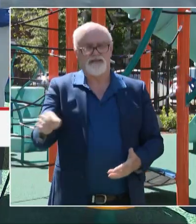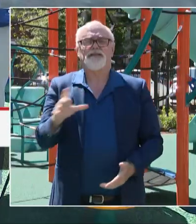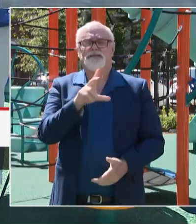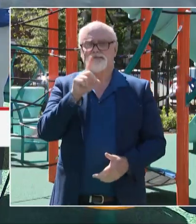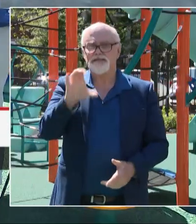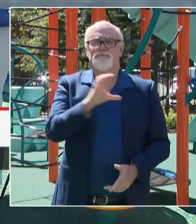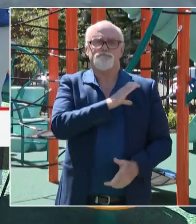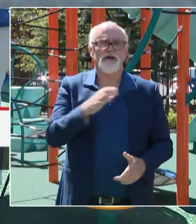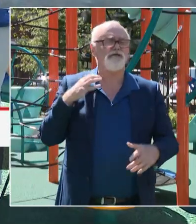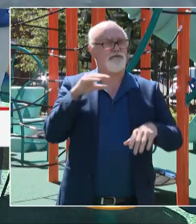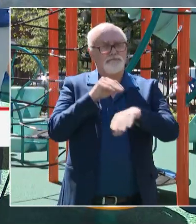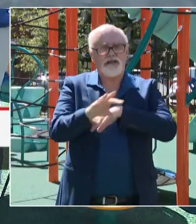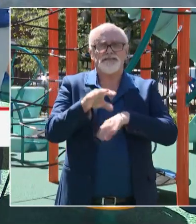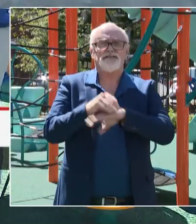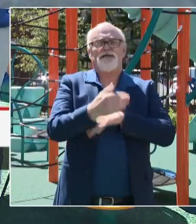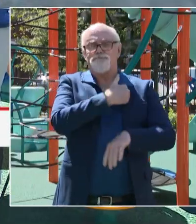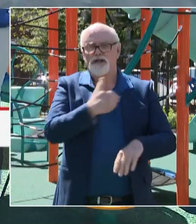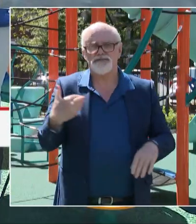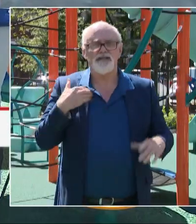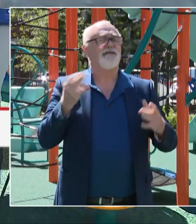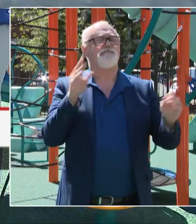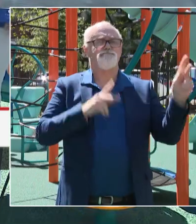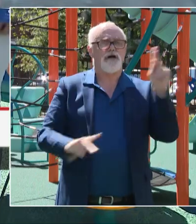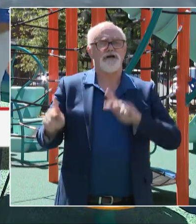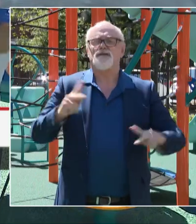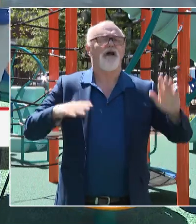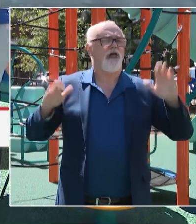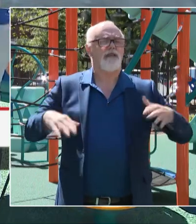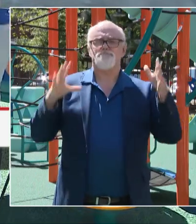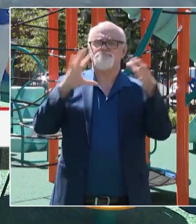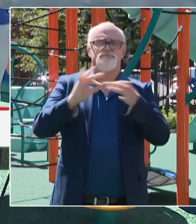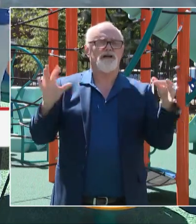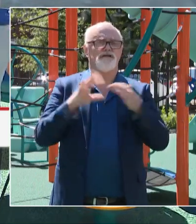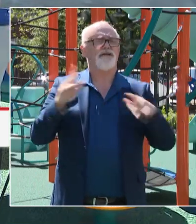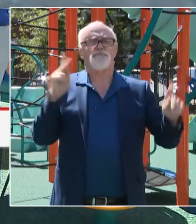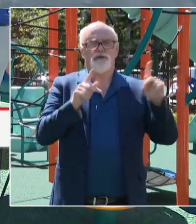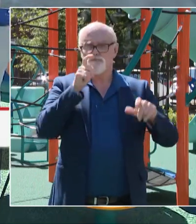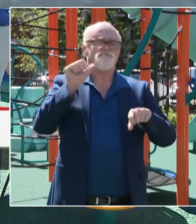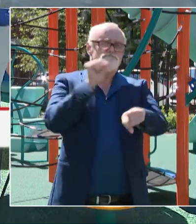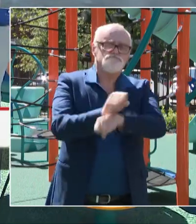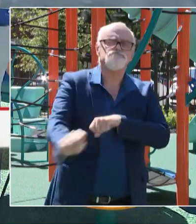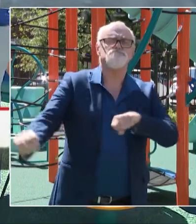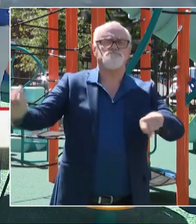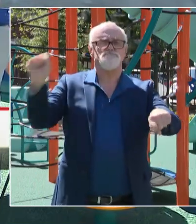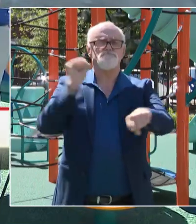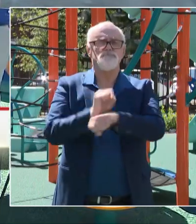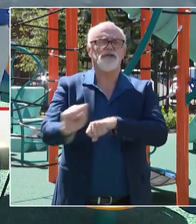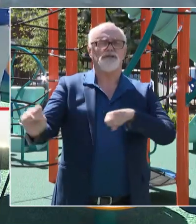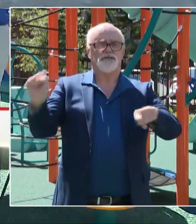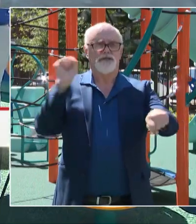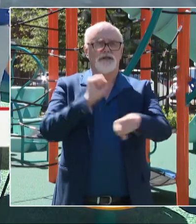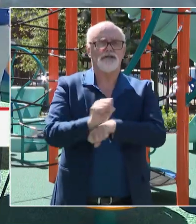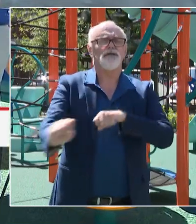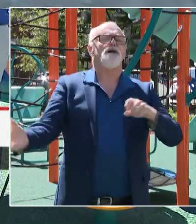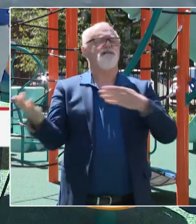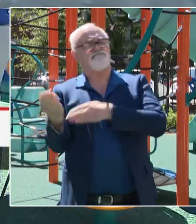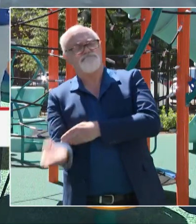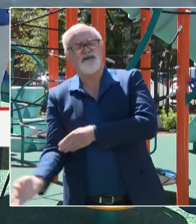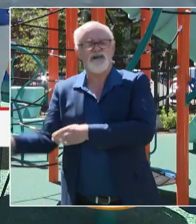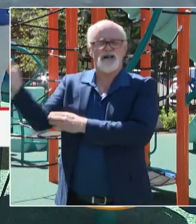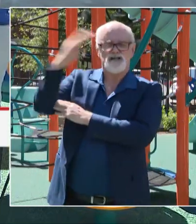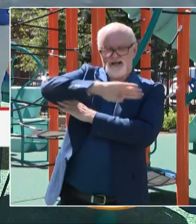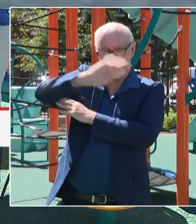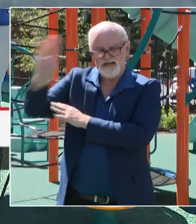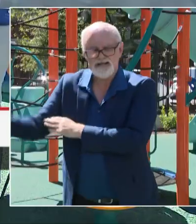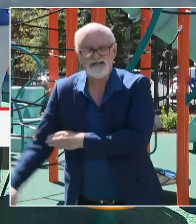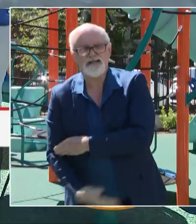Nadeau. Also, I want to thank the unsung heroes, the folks that have worked tirelessly. And when I say tirelessly and overnight, I mean tirelessly and overnight, not